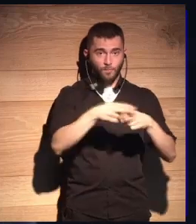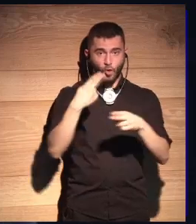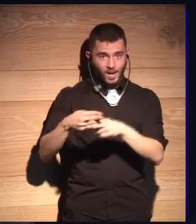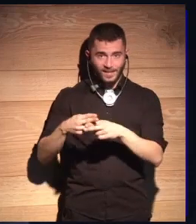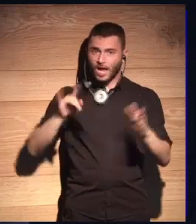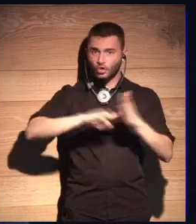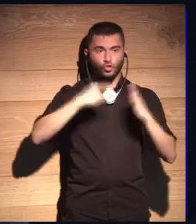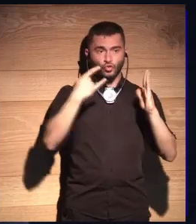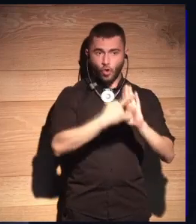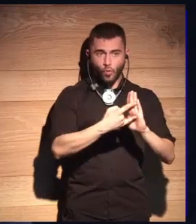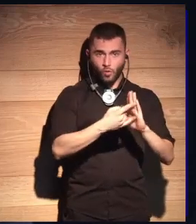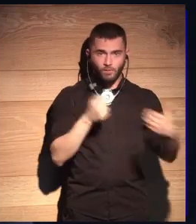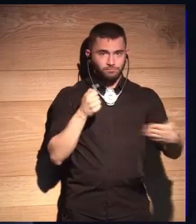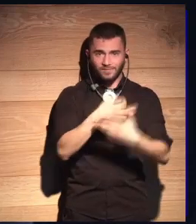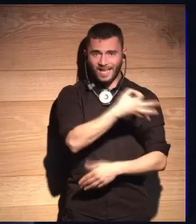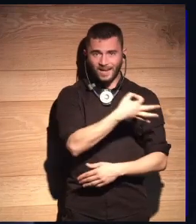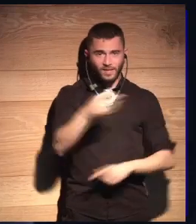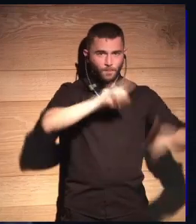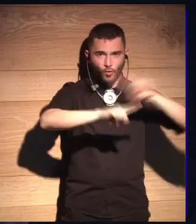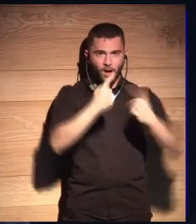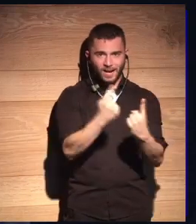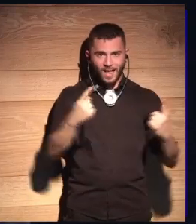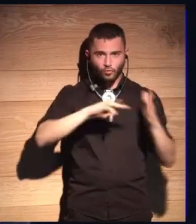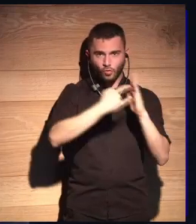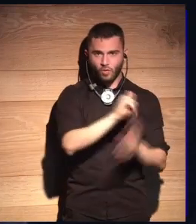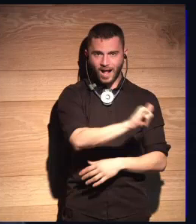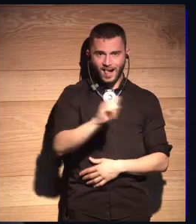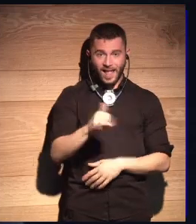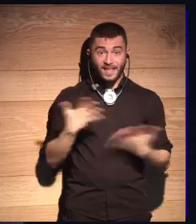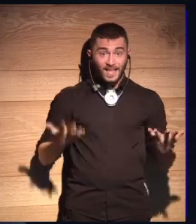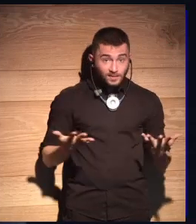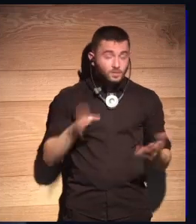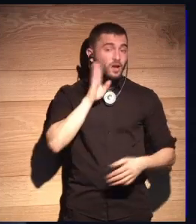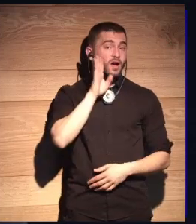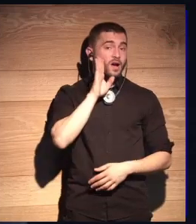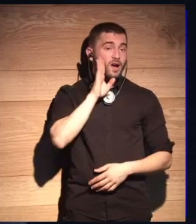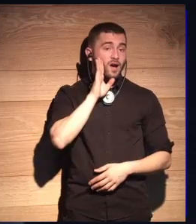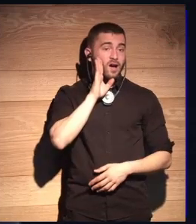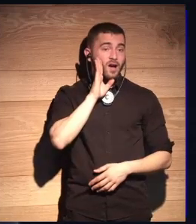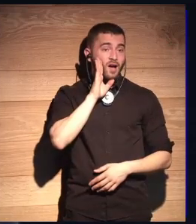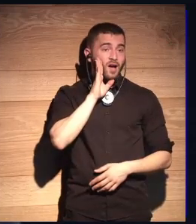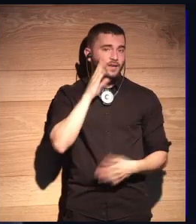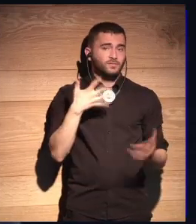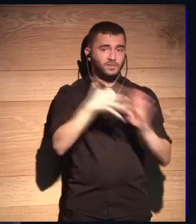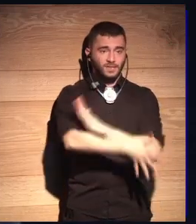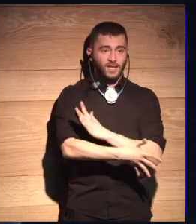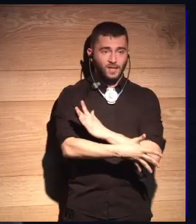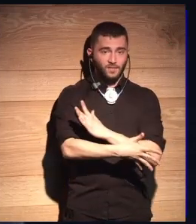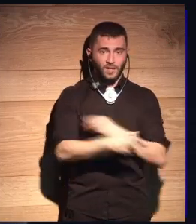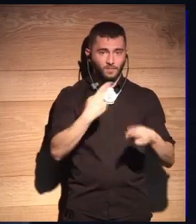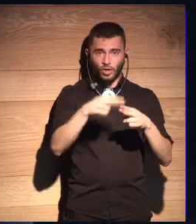idea that there is in politics an optimum solution to every problem, and that, of course, by definition, is